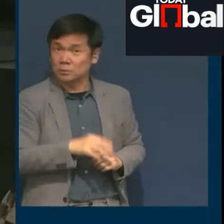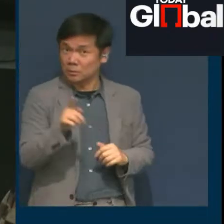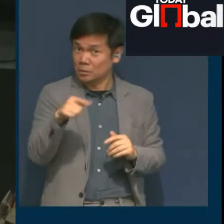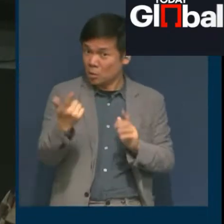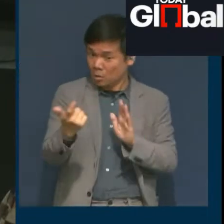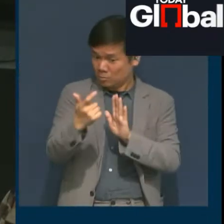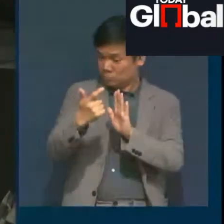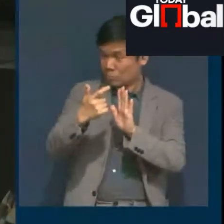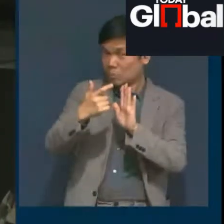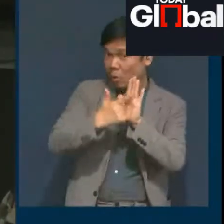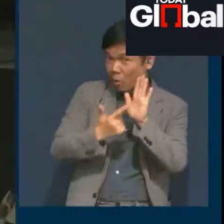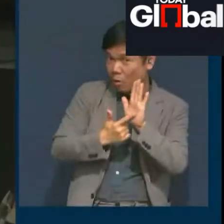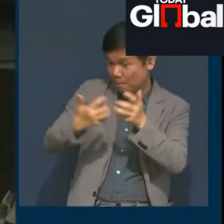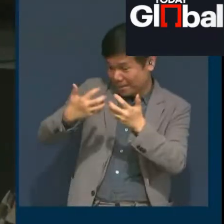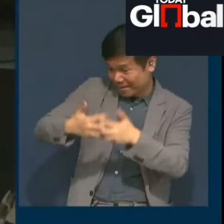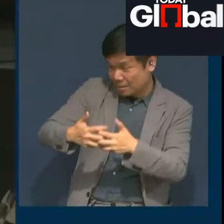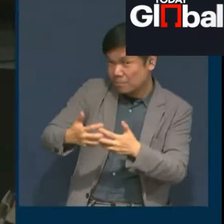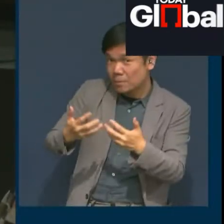non-repetition?